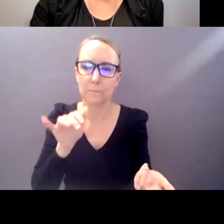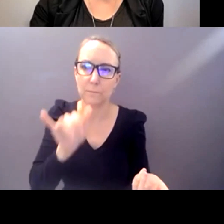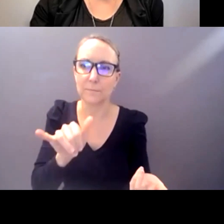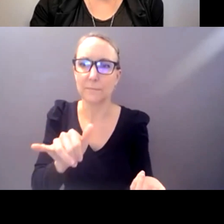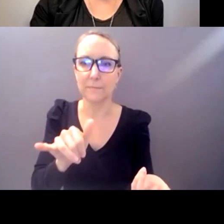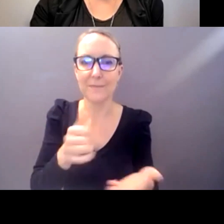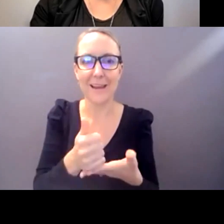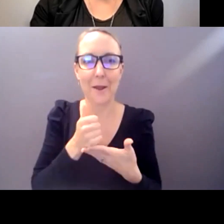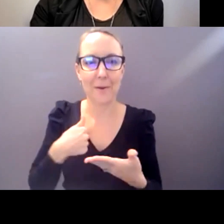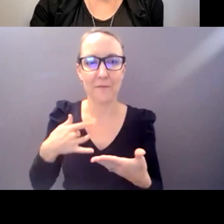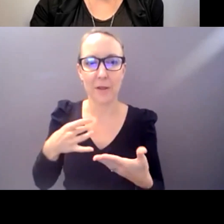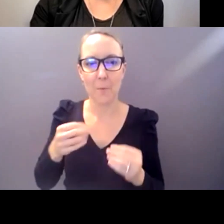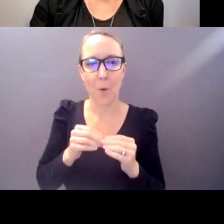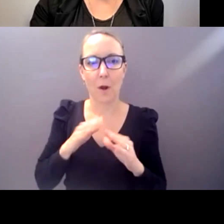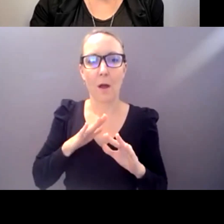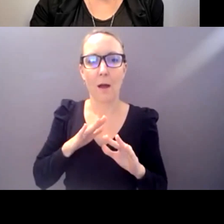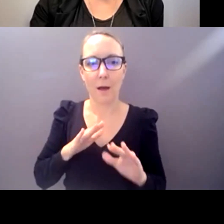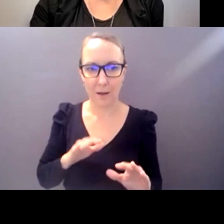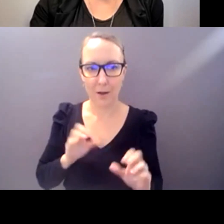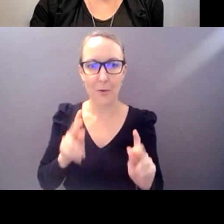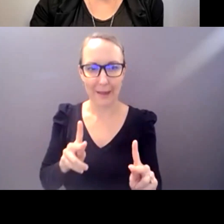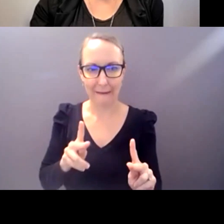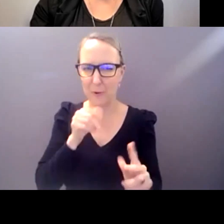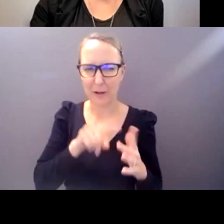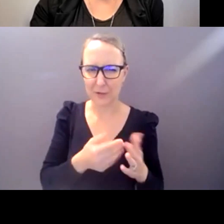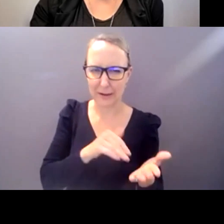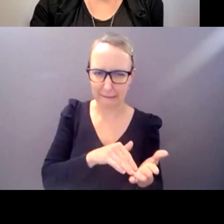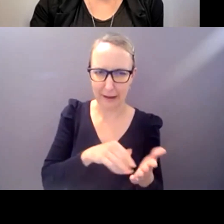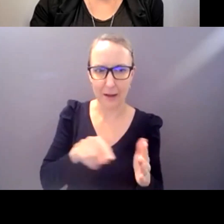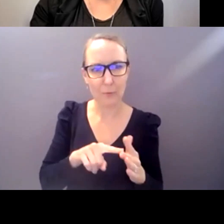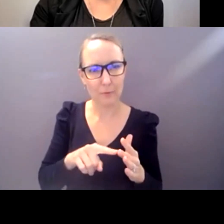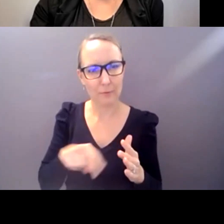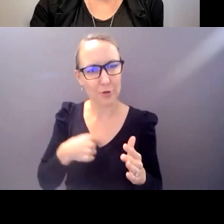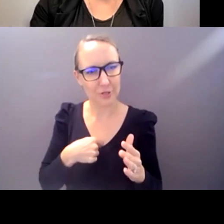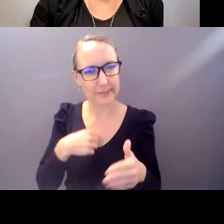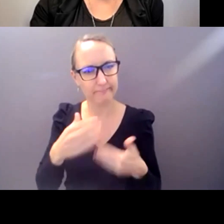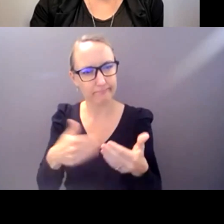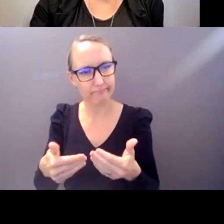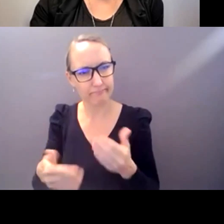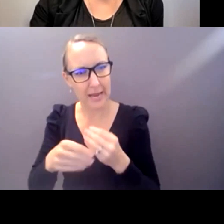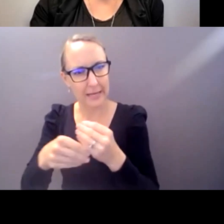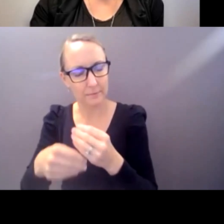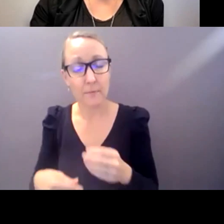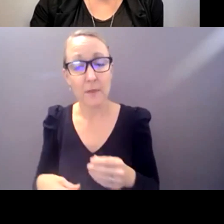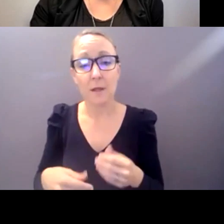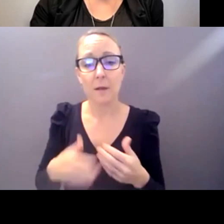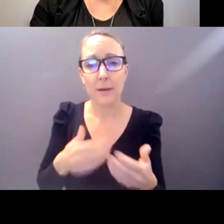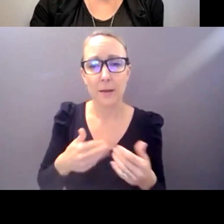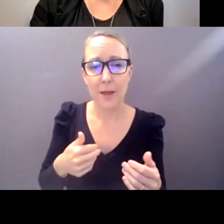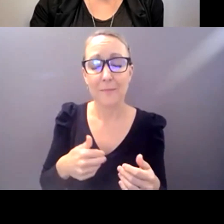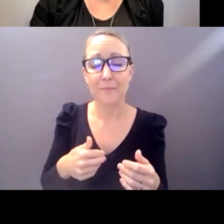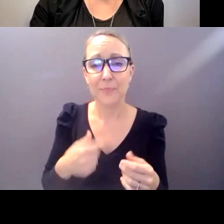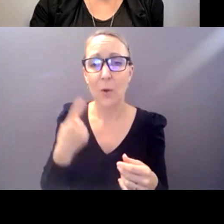some of my stress. But as a county-run AAA and now ADRC, one